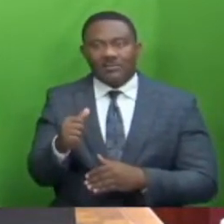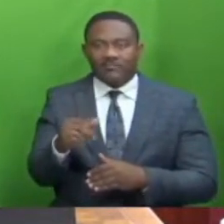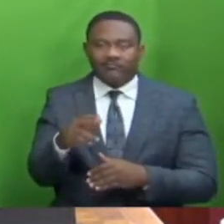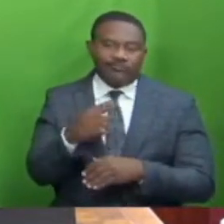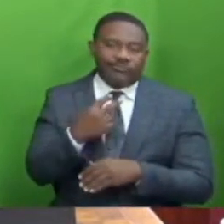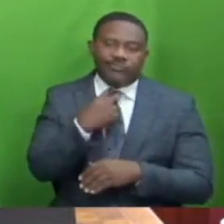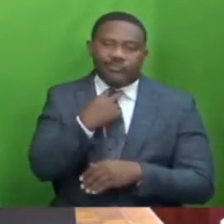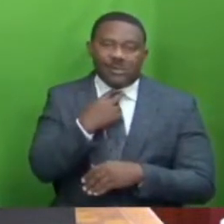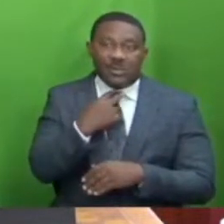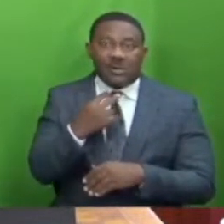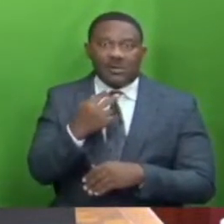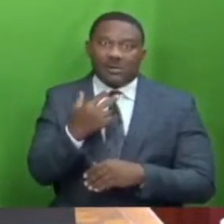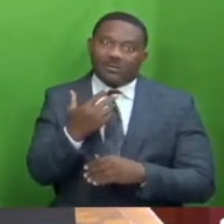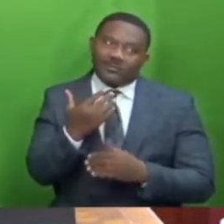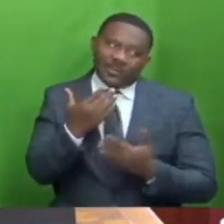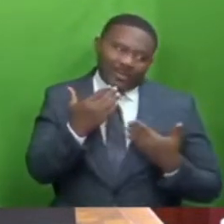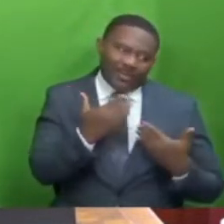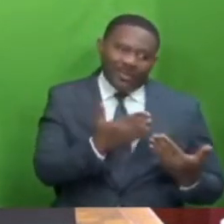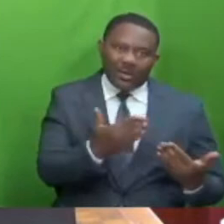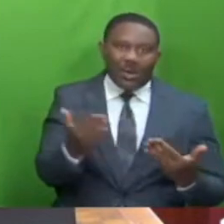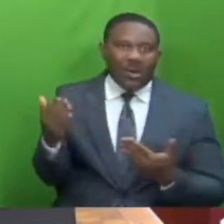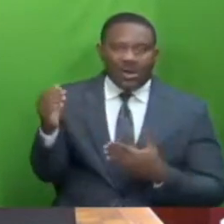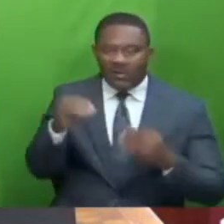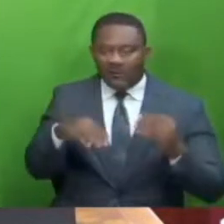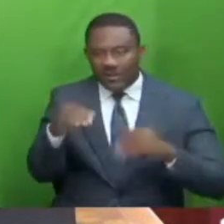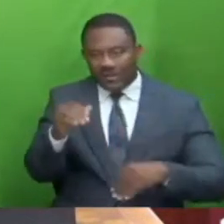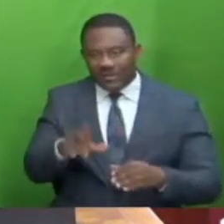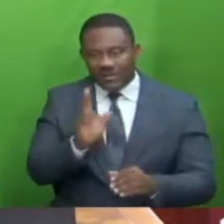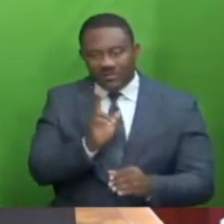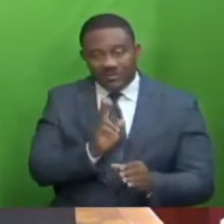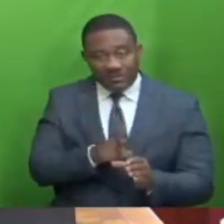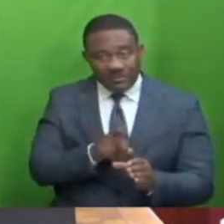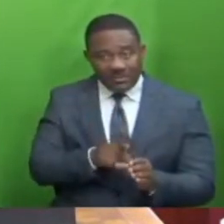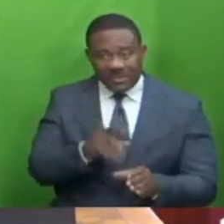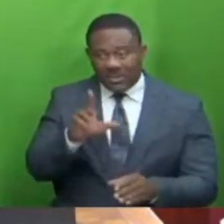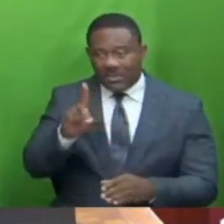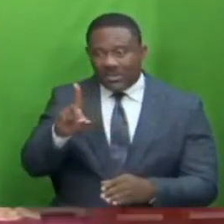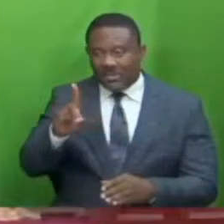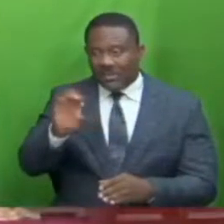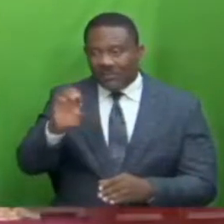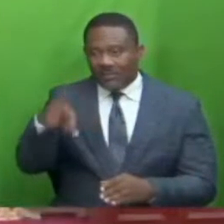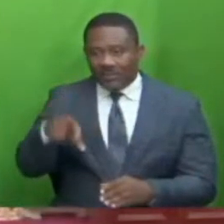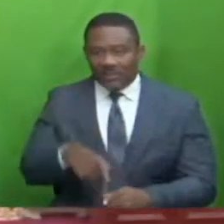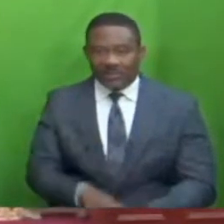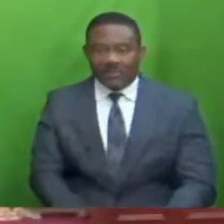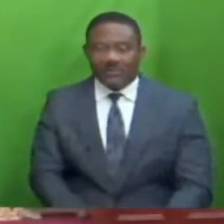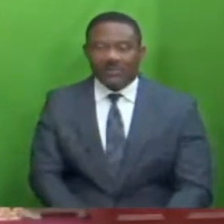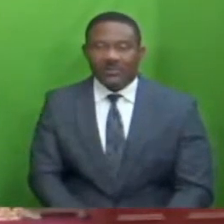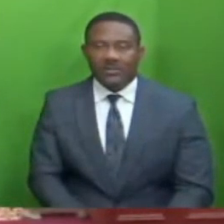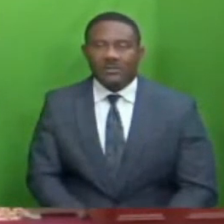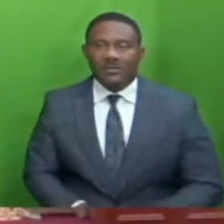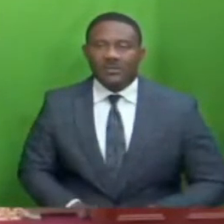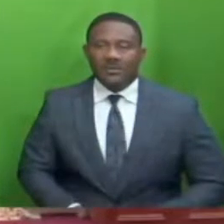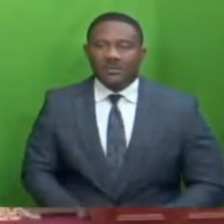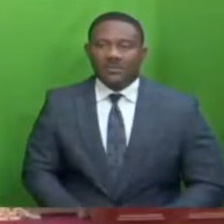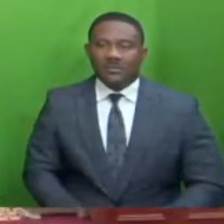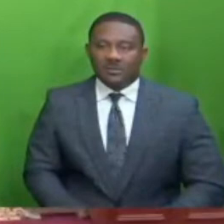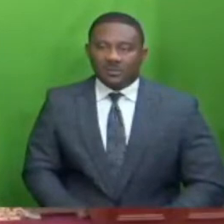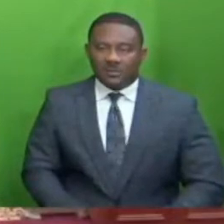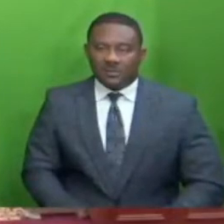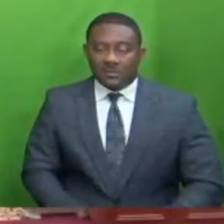again, we are grateful to all investors who participated in this exchange. Mr. Speaker, to